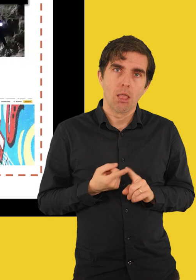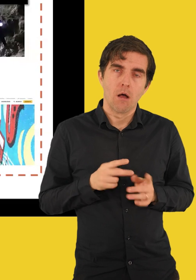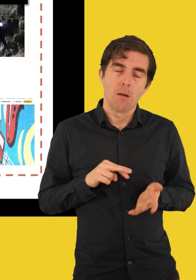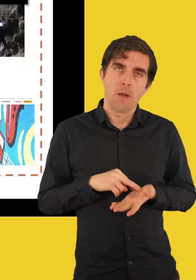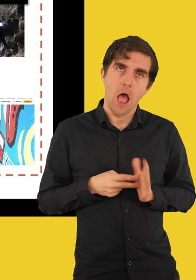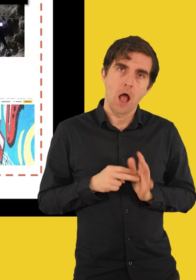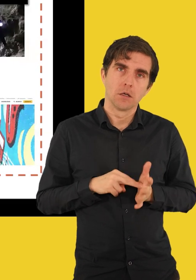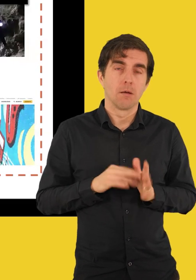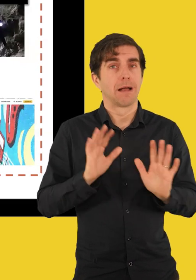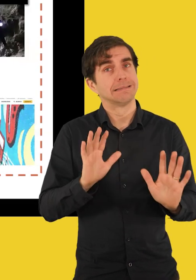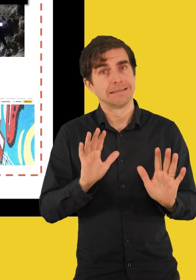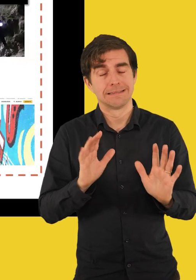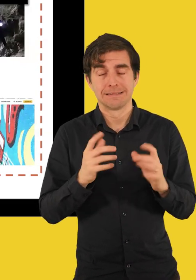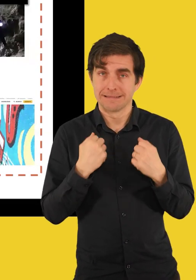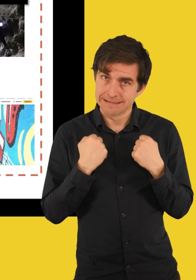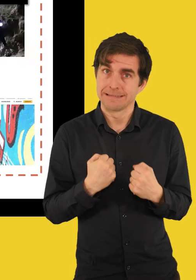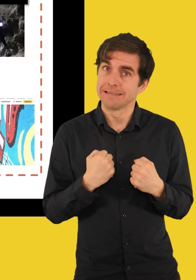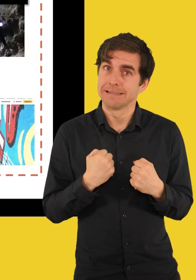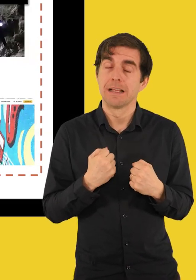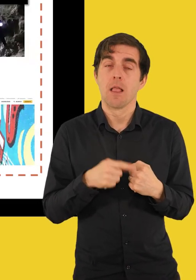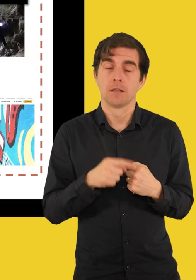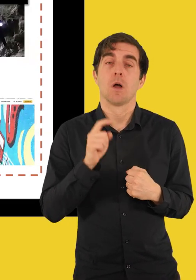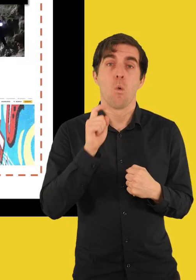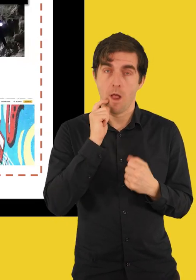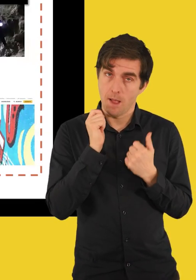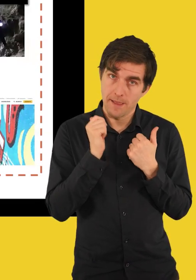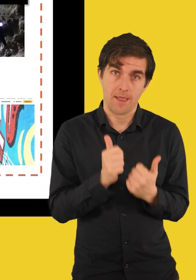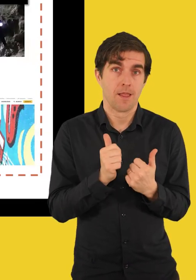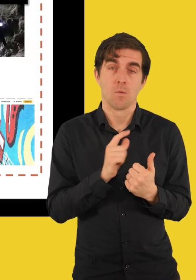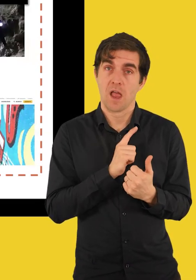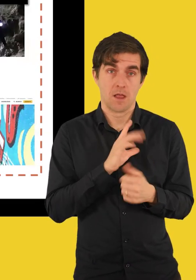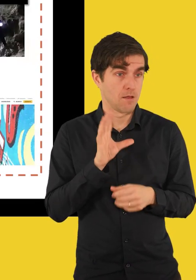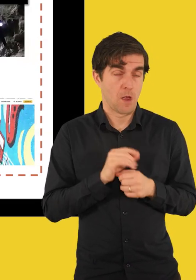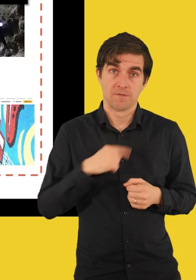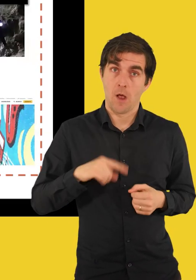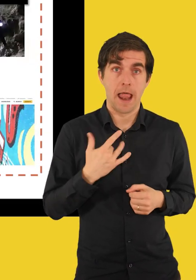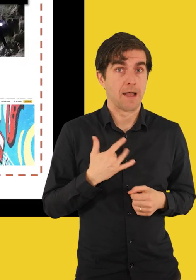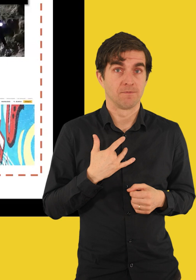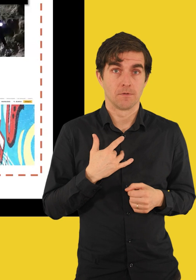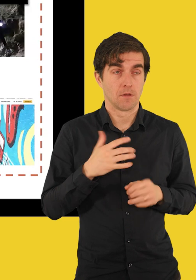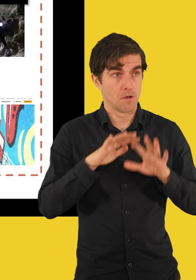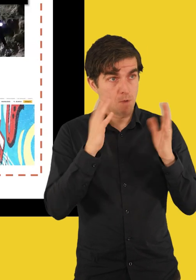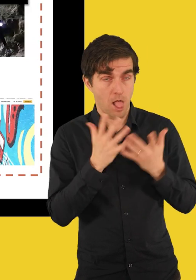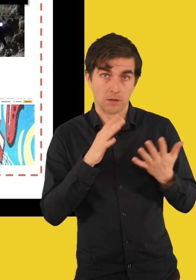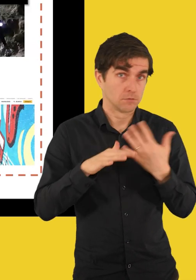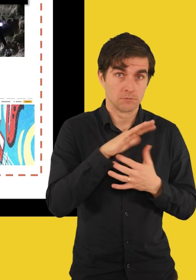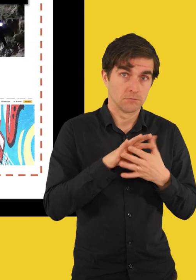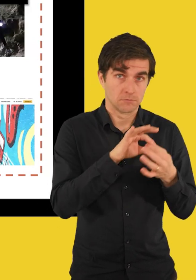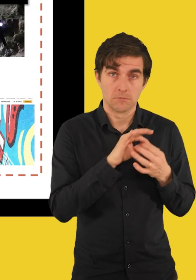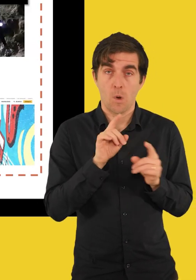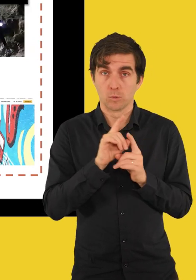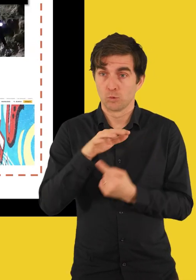But I strongly believe that it is going to work because this is part of our life,